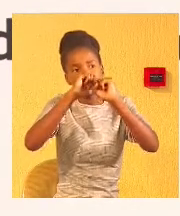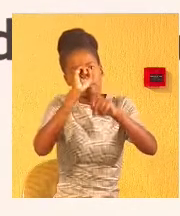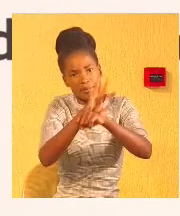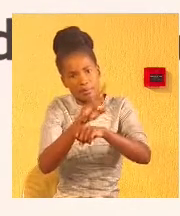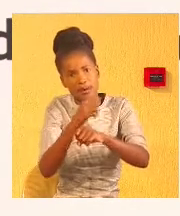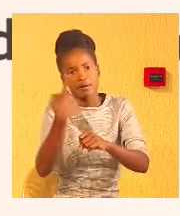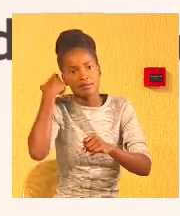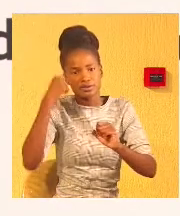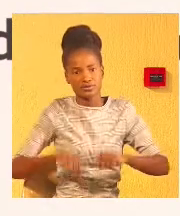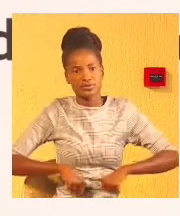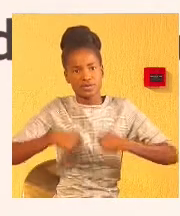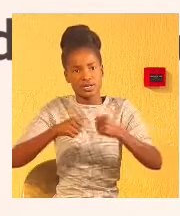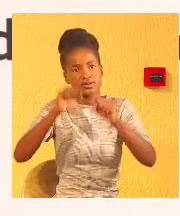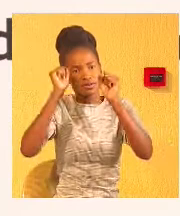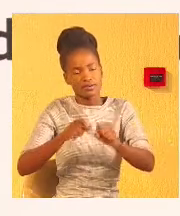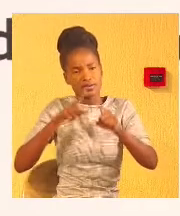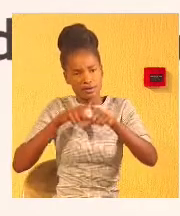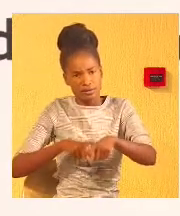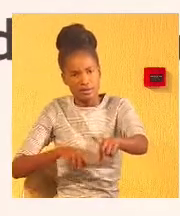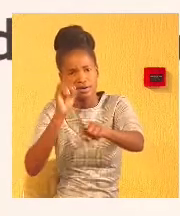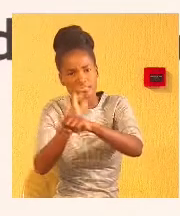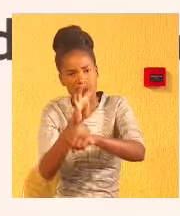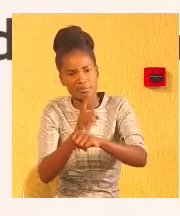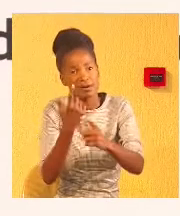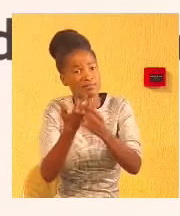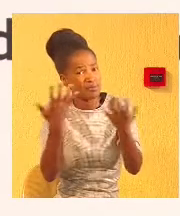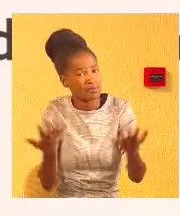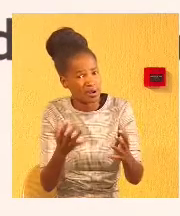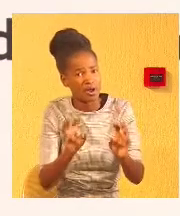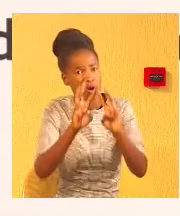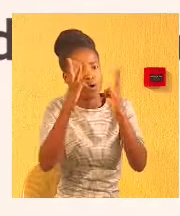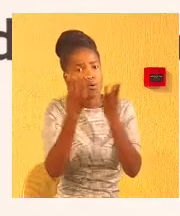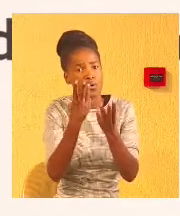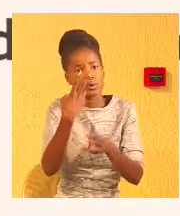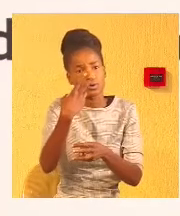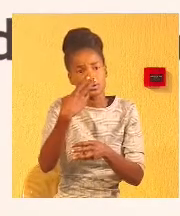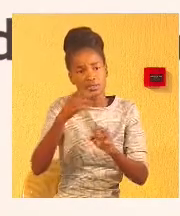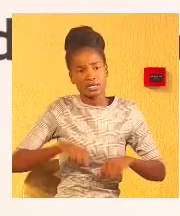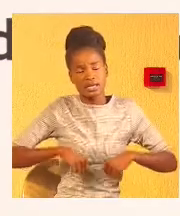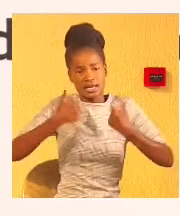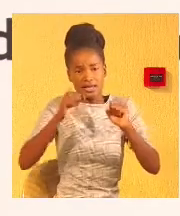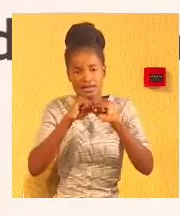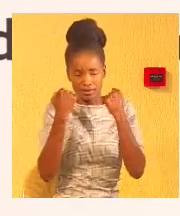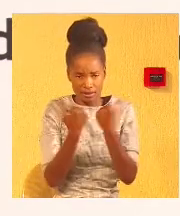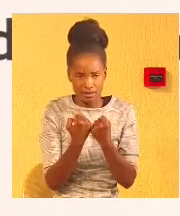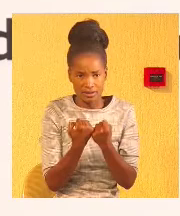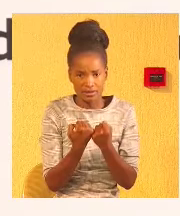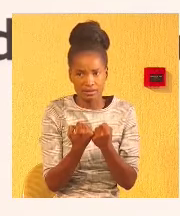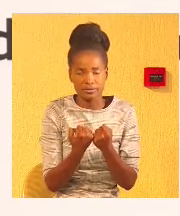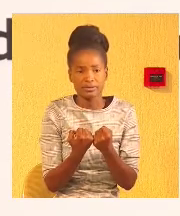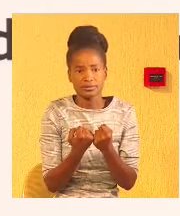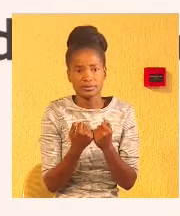WHO guidelines on how to go about their activities. Because of this, you would find